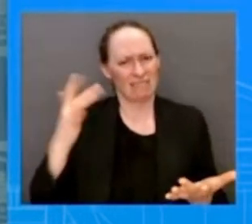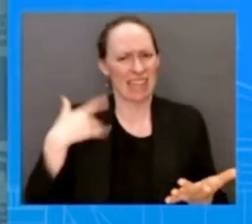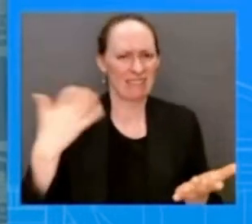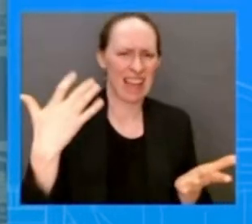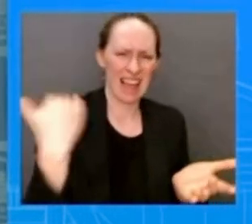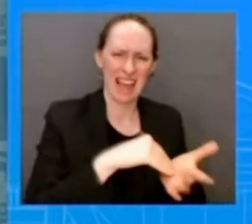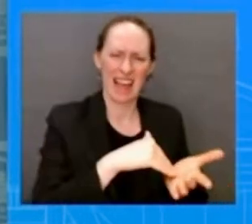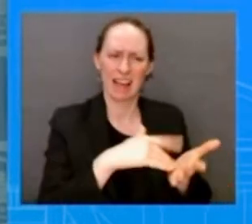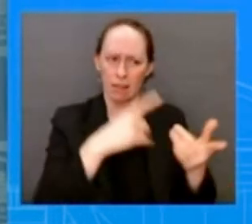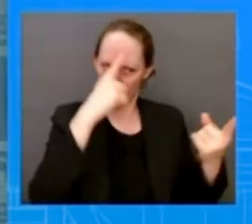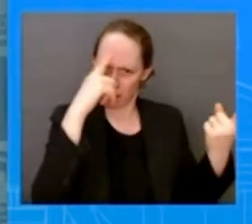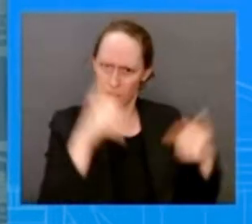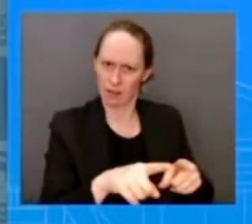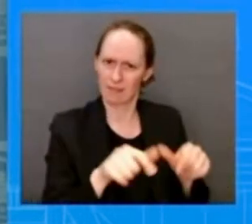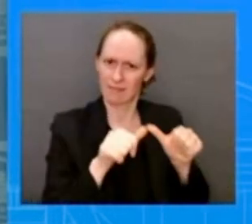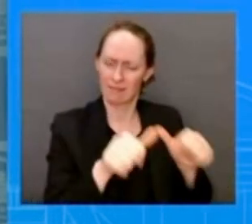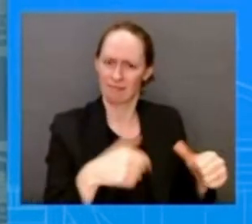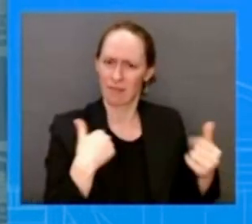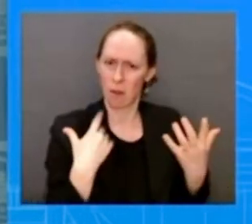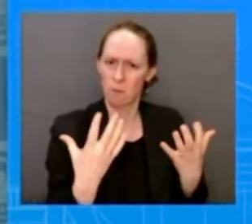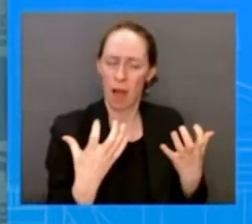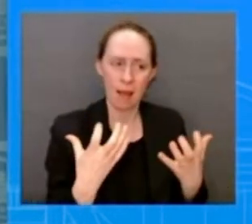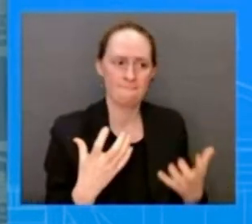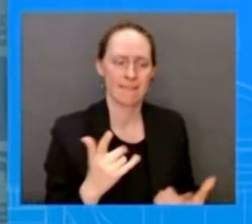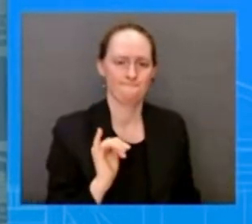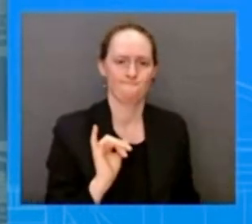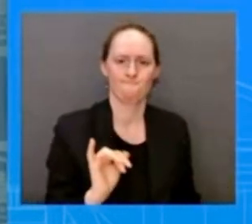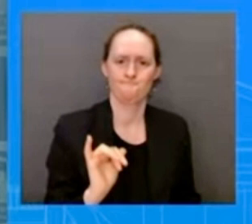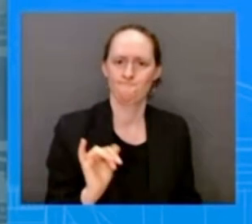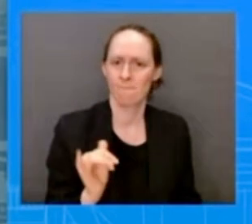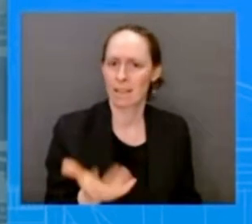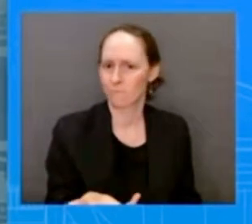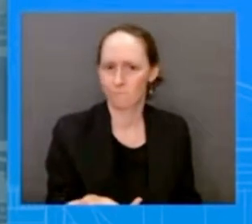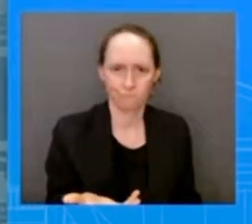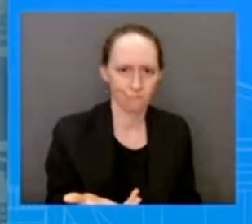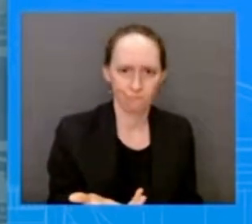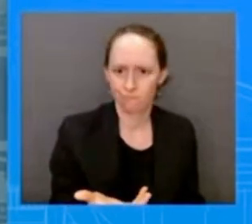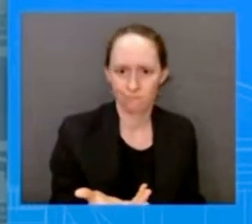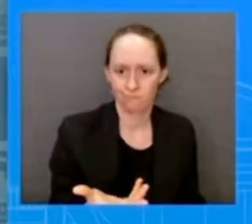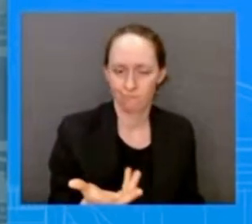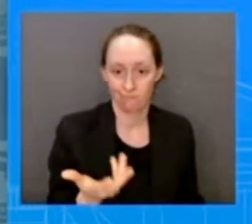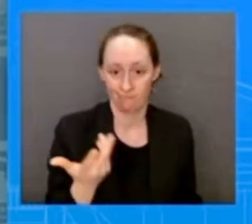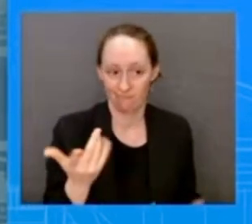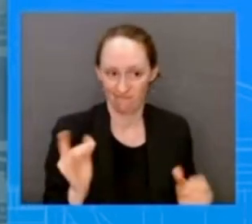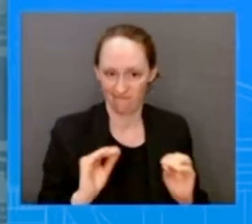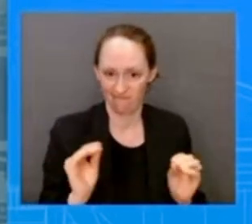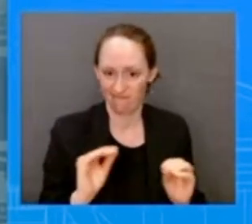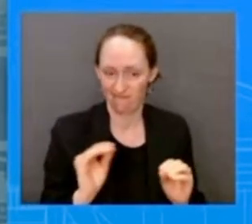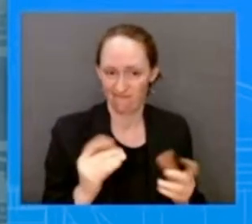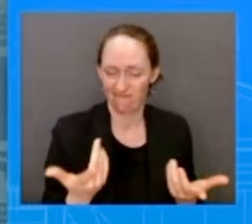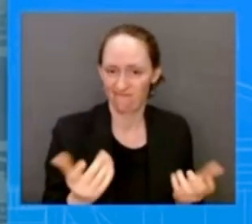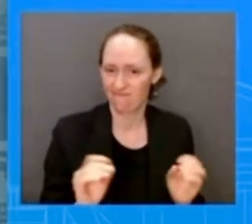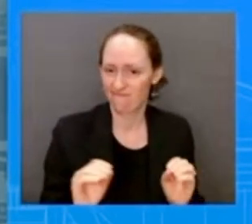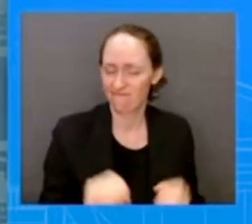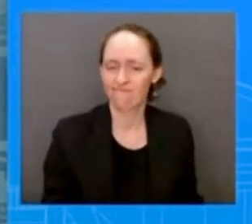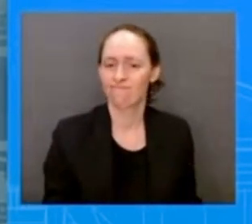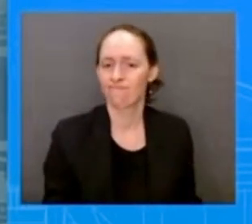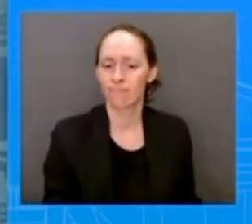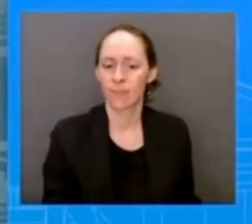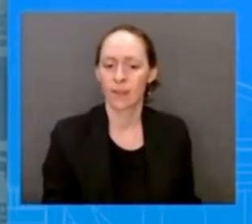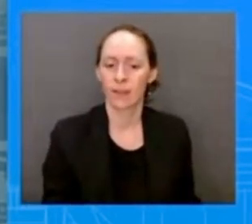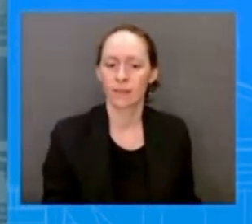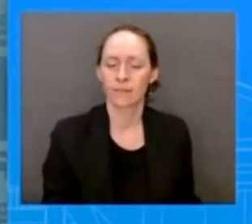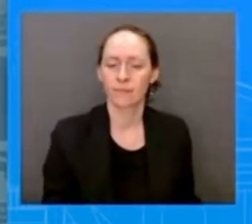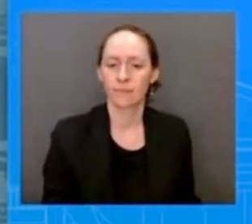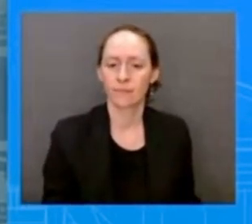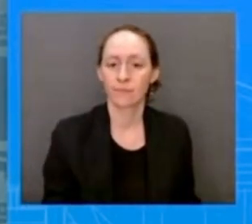still not a focus of the agenda. As Iran continues to supply military equipment and capabilities to